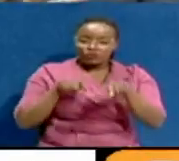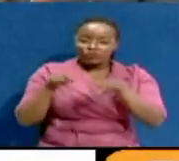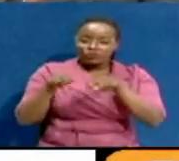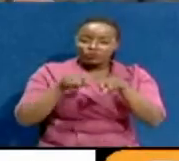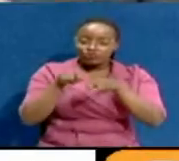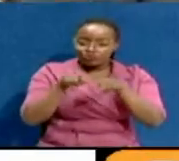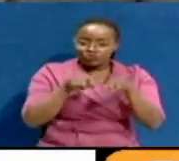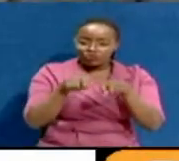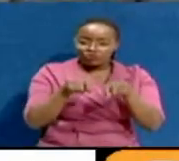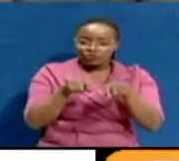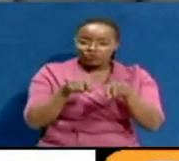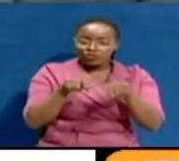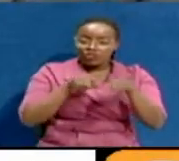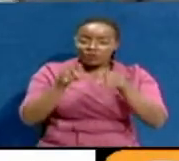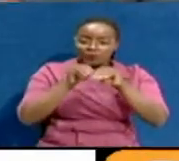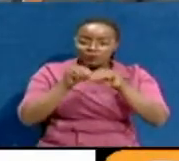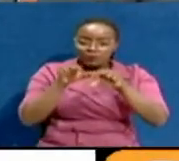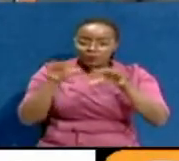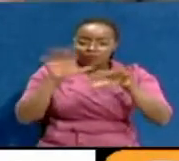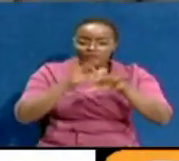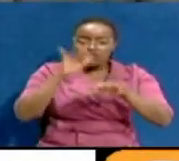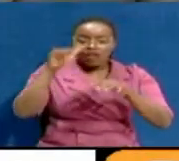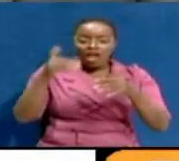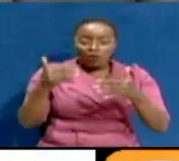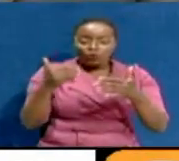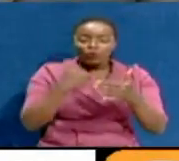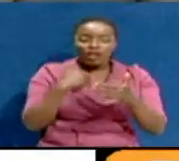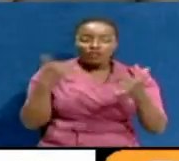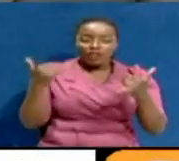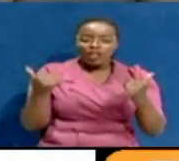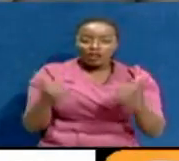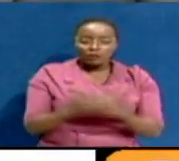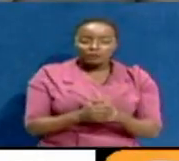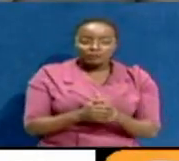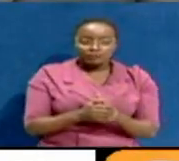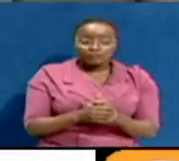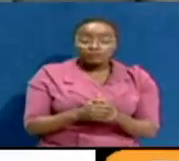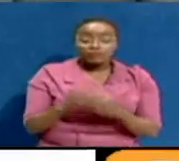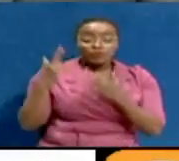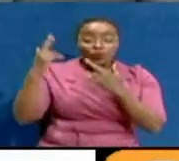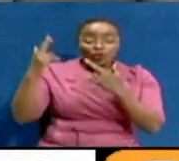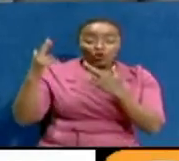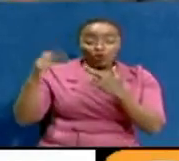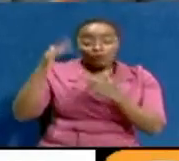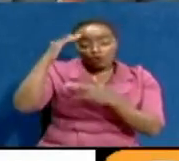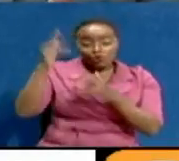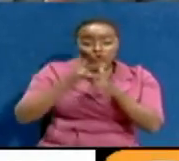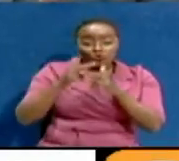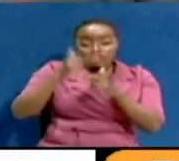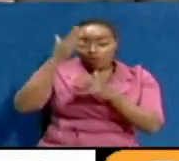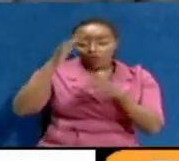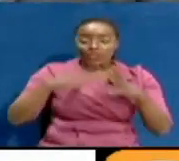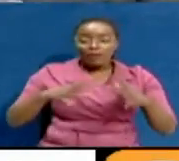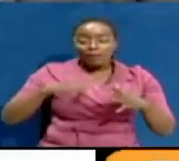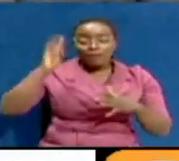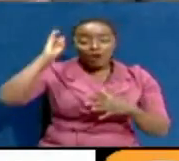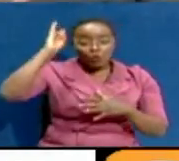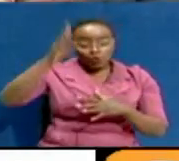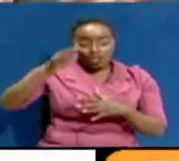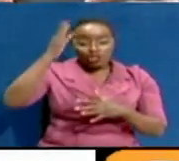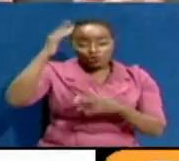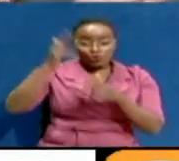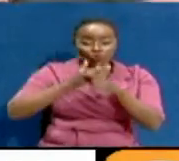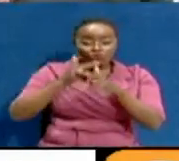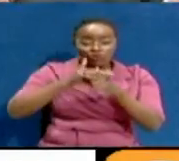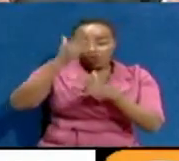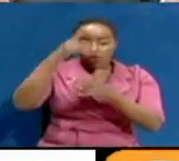control the spread of infection the way we have it now. Okay. Yeah. Wow. I hope we'll know soon, because some are saying next year. We will, because